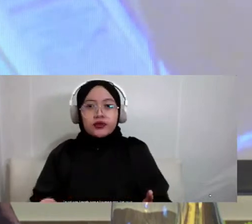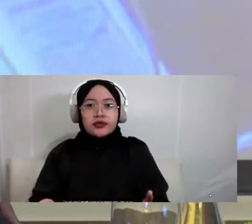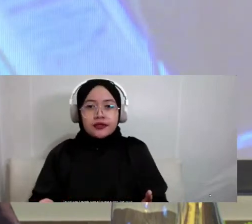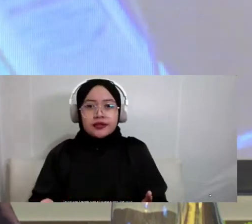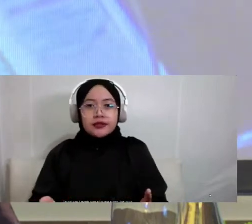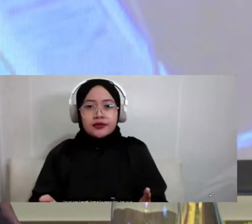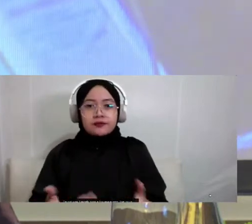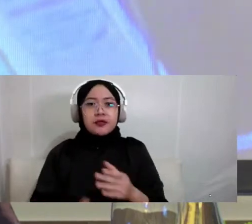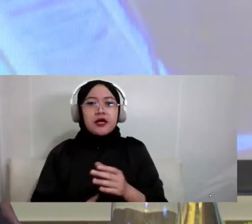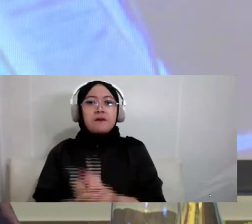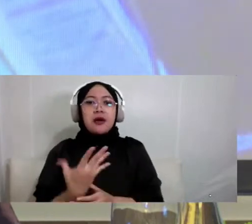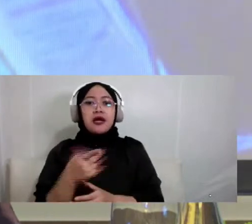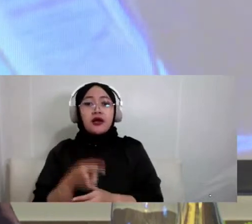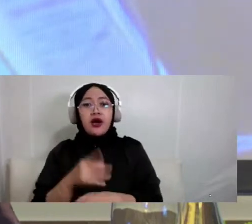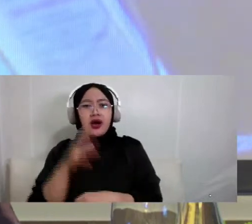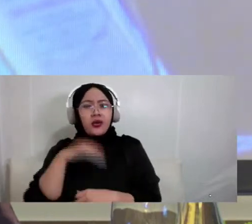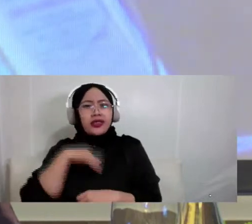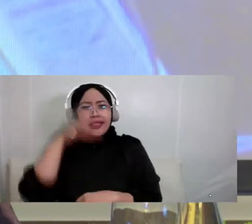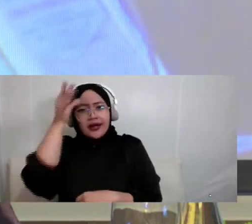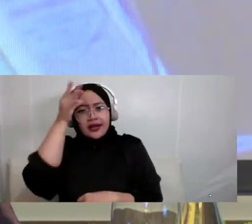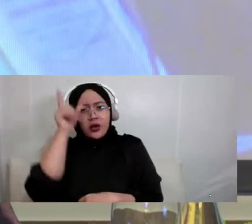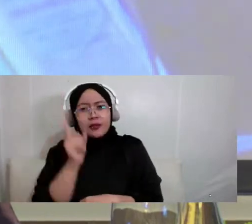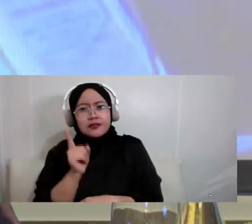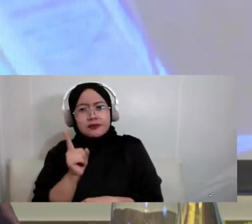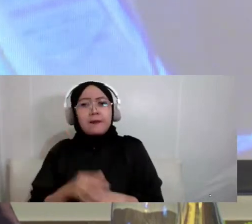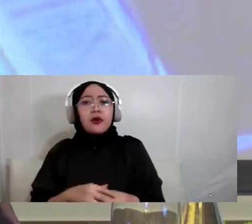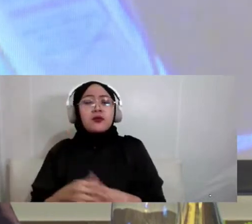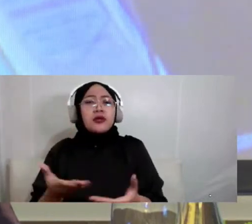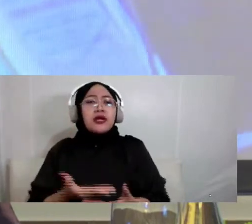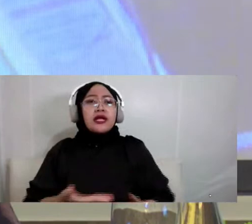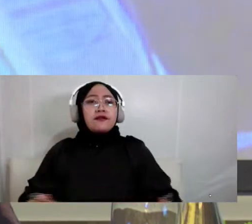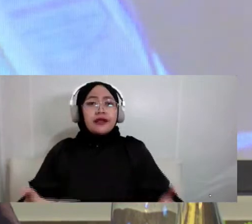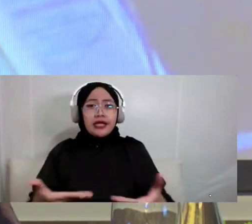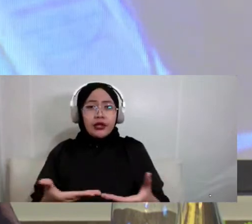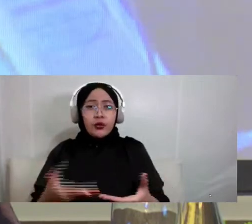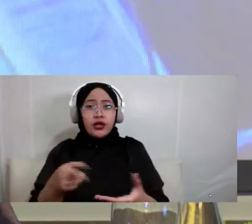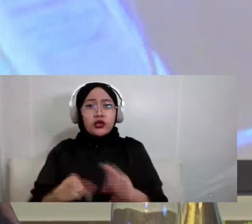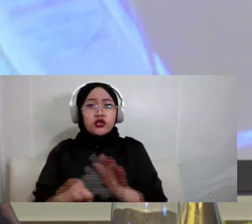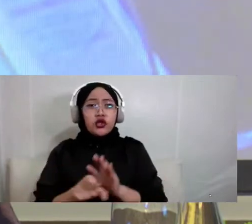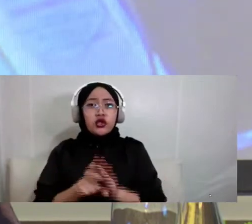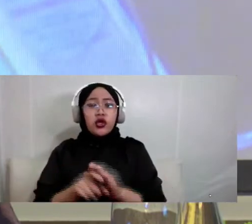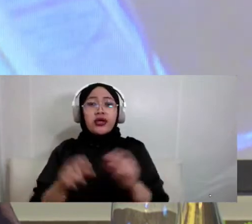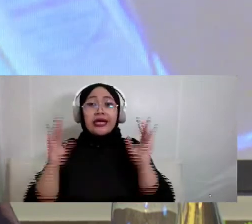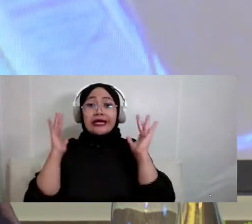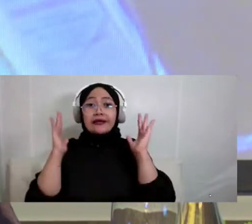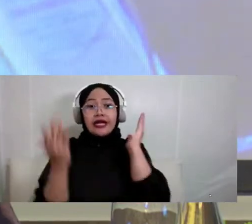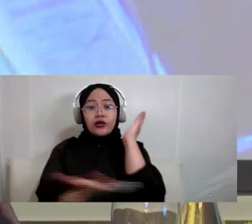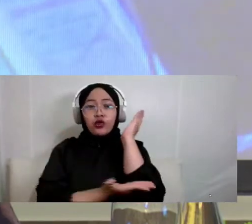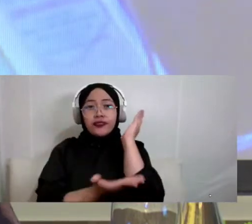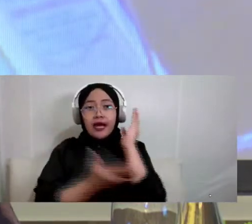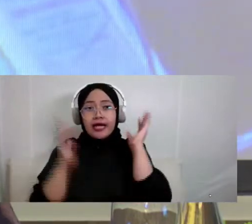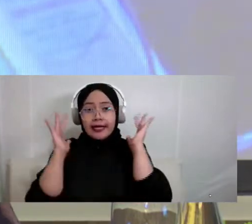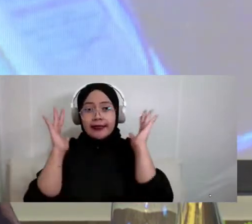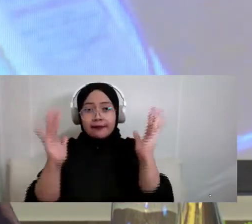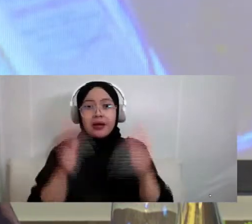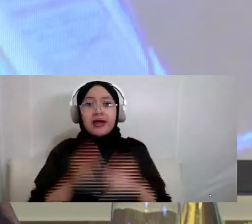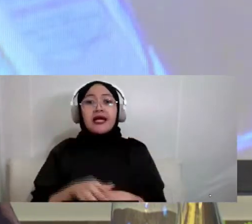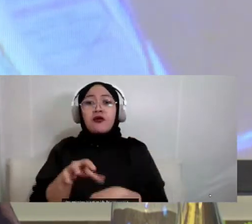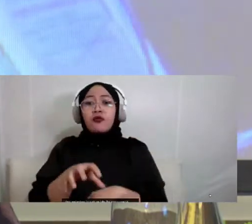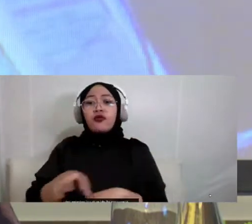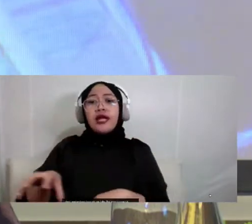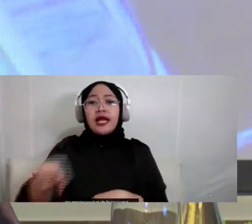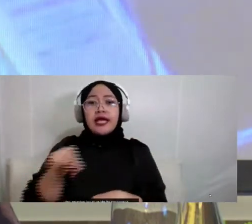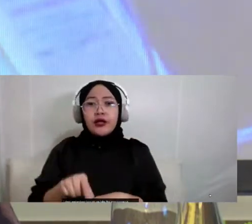don't understand how do we take the environmental phenomena like forest loss, which is the coverage is area, but applied in the